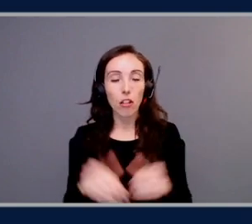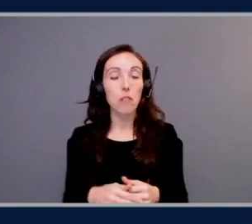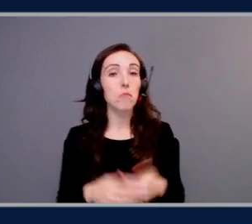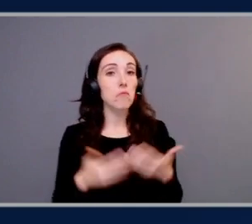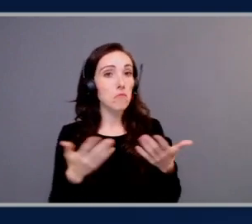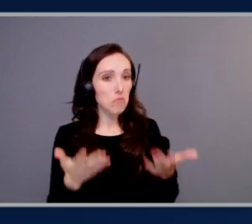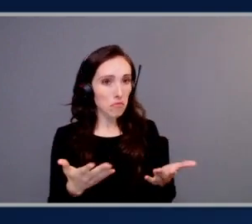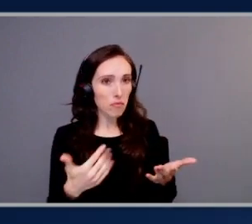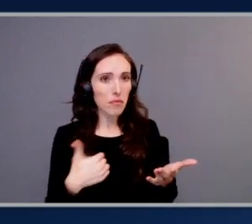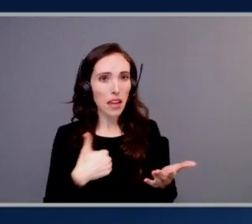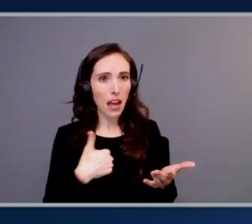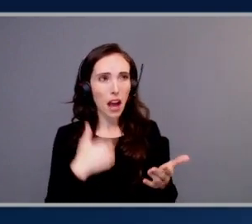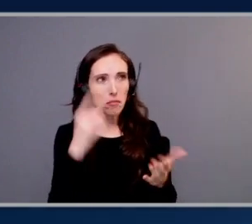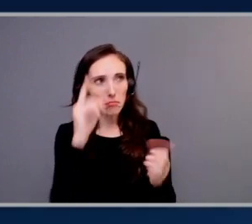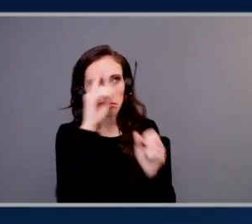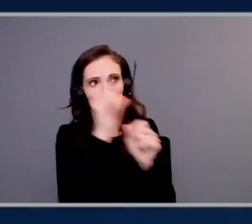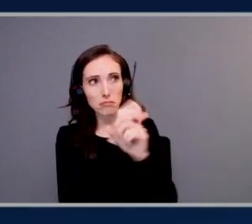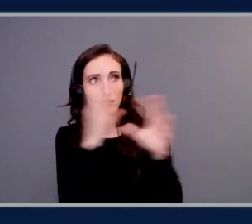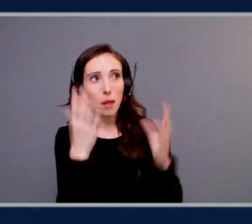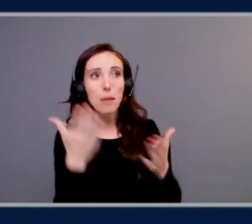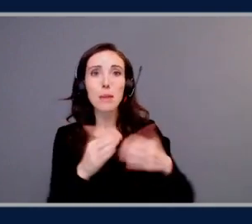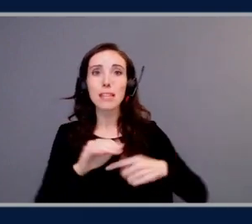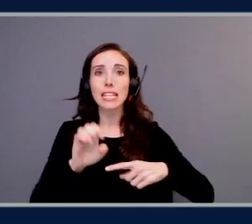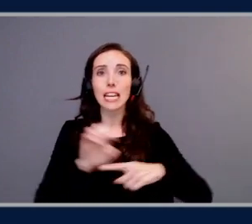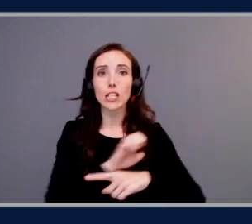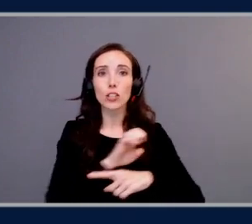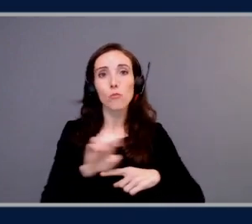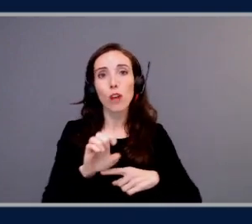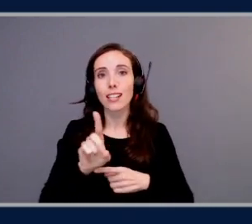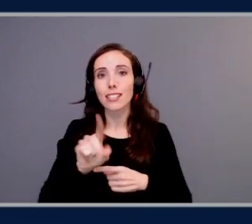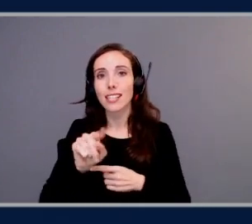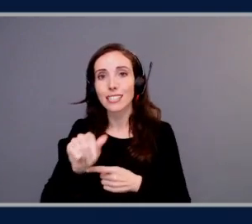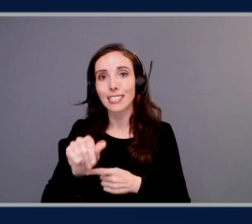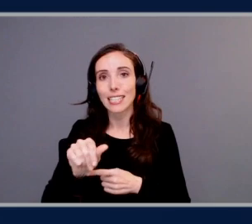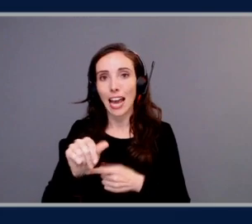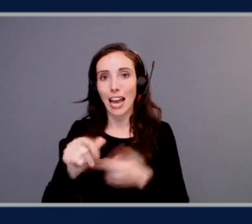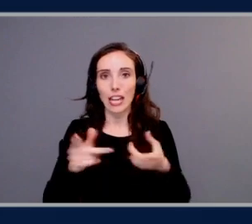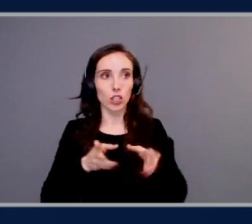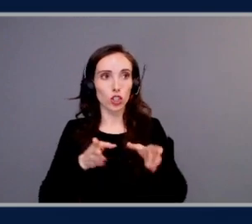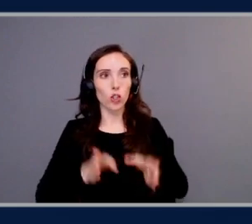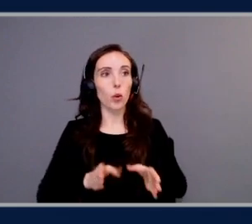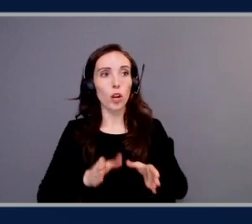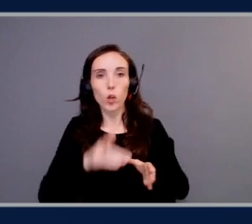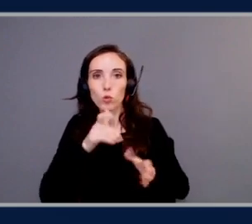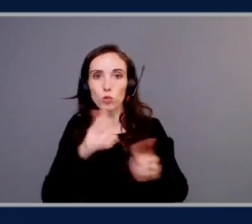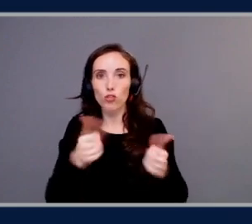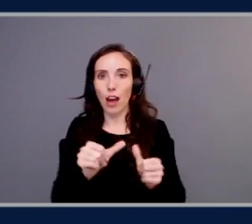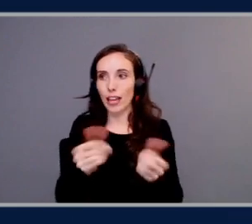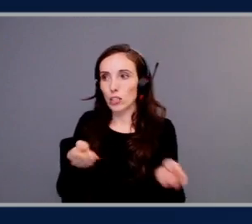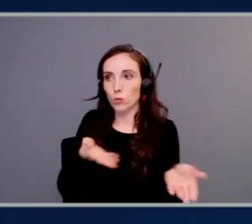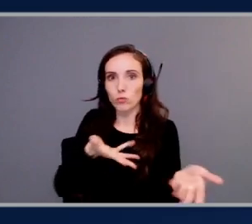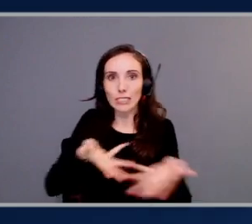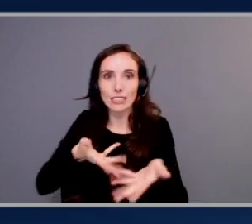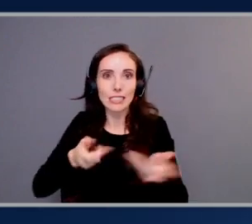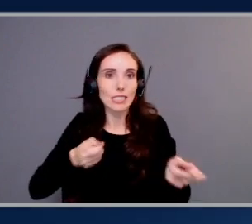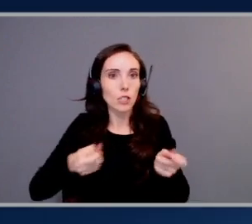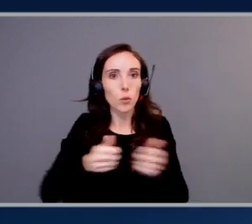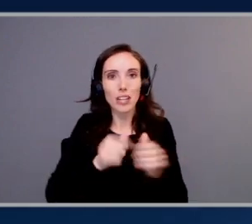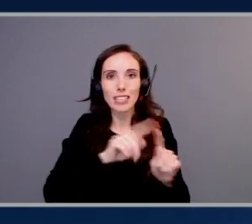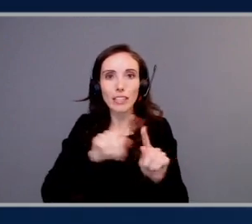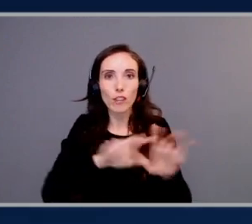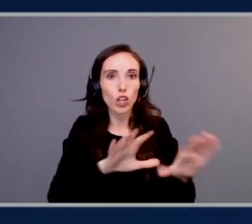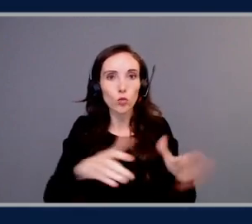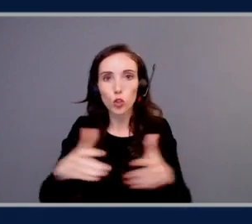good thing for an enterprise data steward who is trying to deal with all these different groups who have already started and